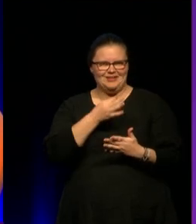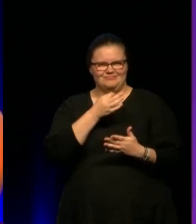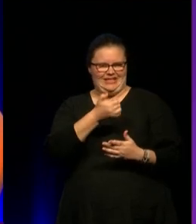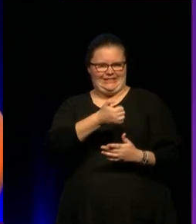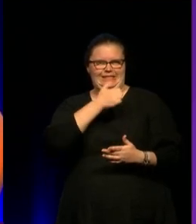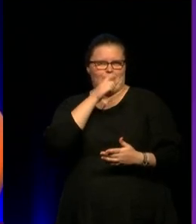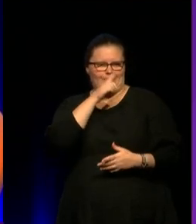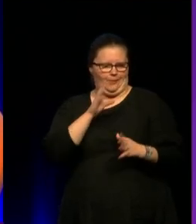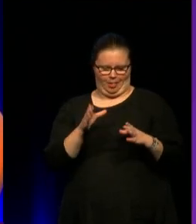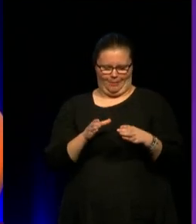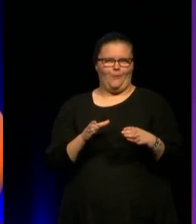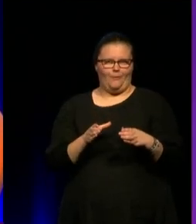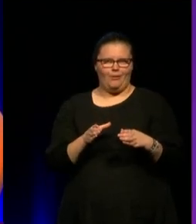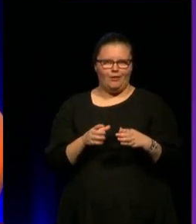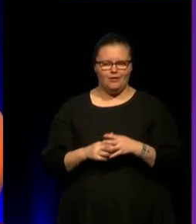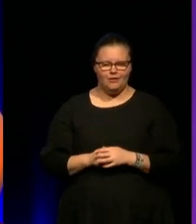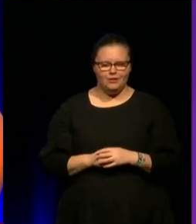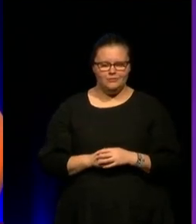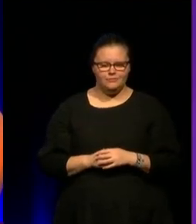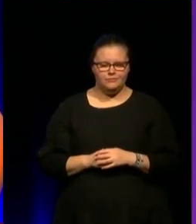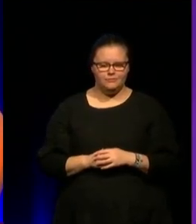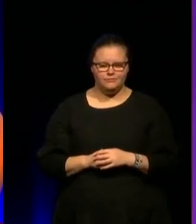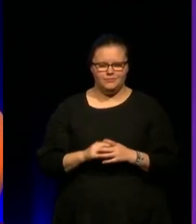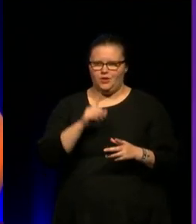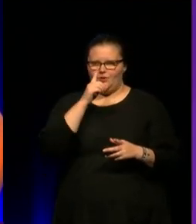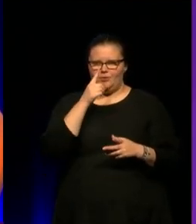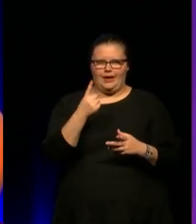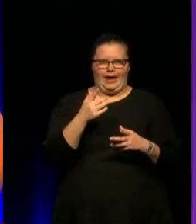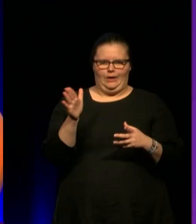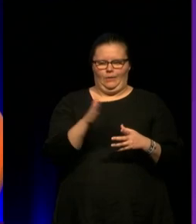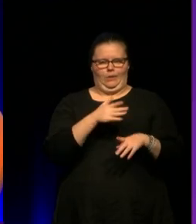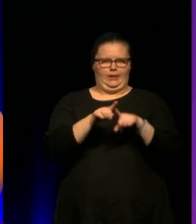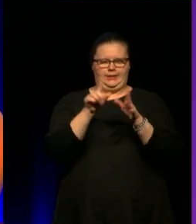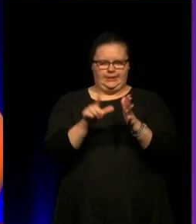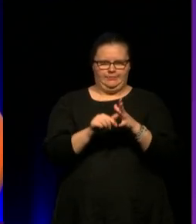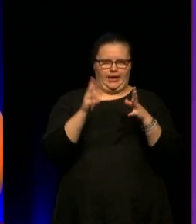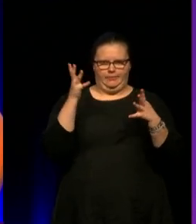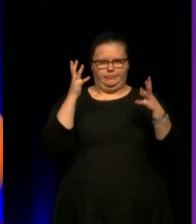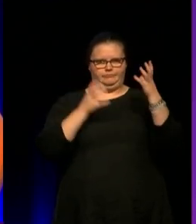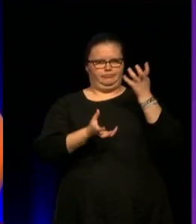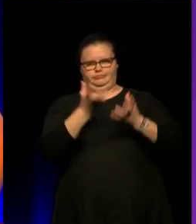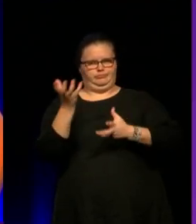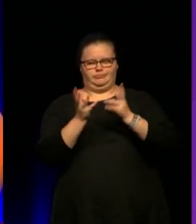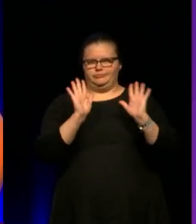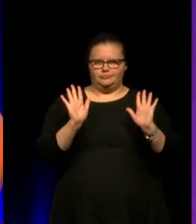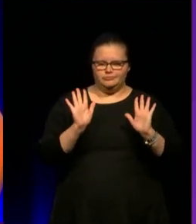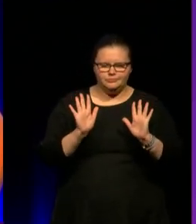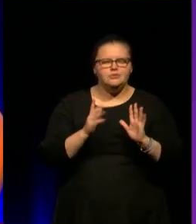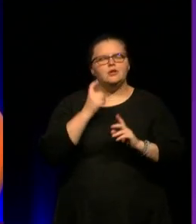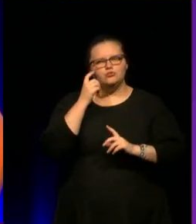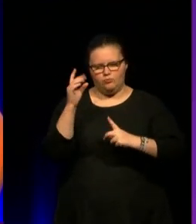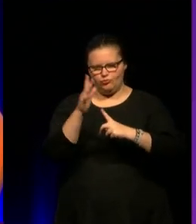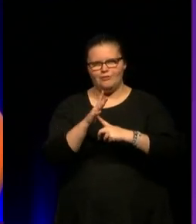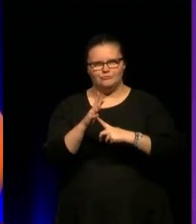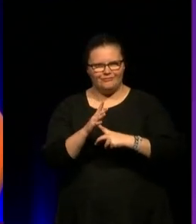people. And so we kind of just can't do everything all at the same time. And and as a result, it's about prioritizing. We're